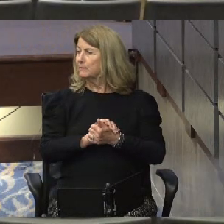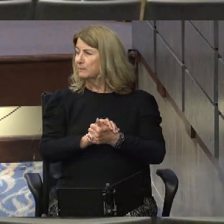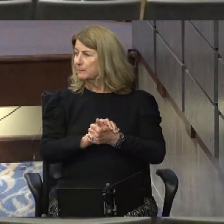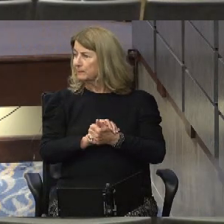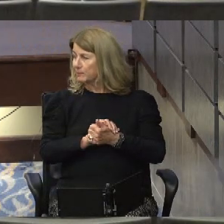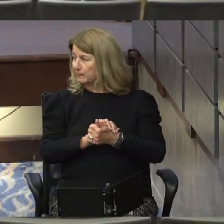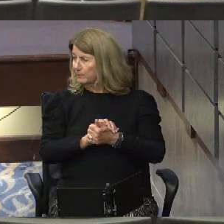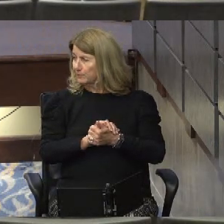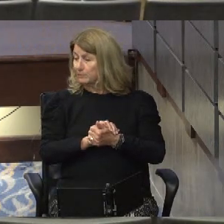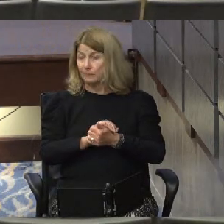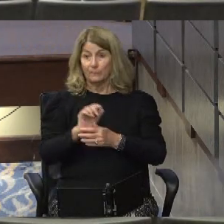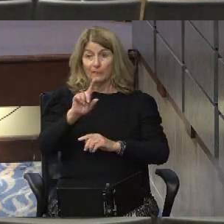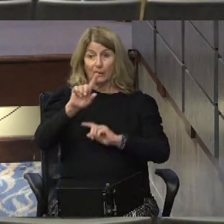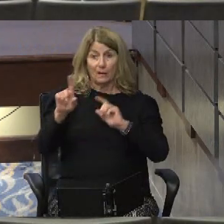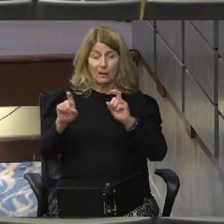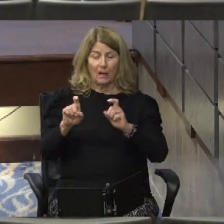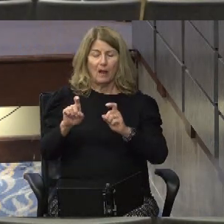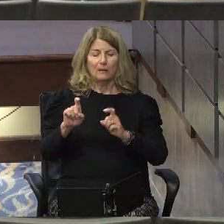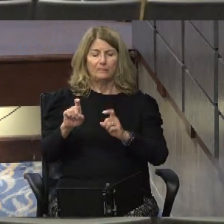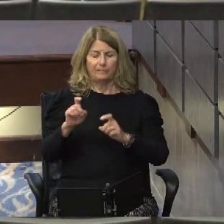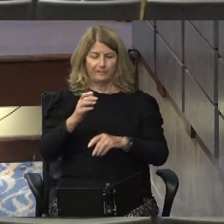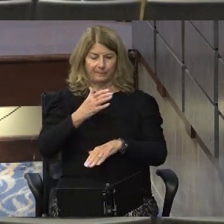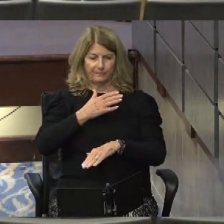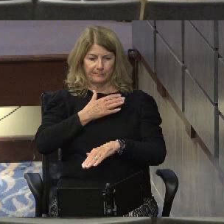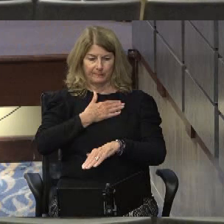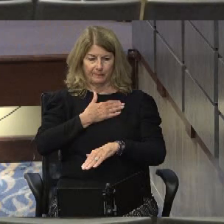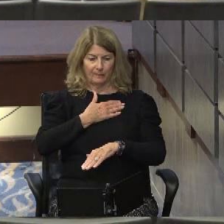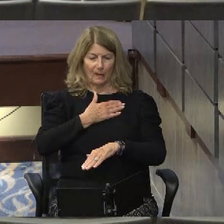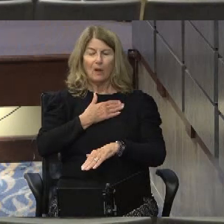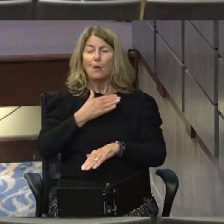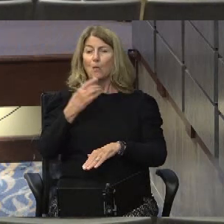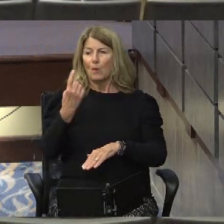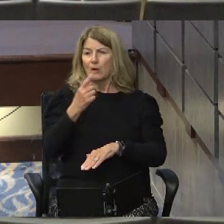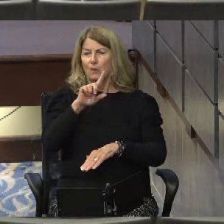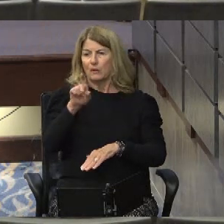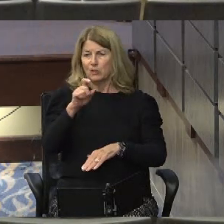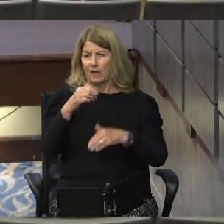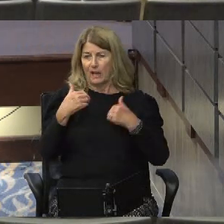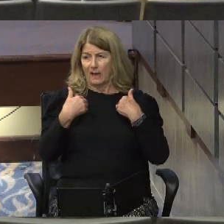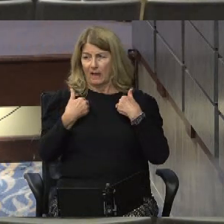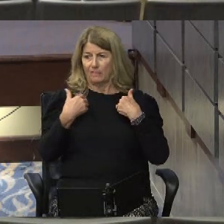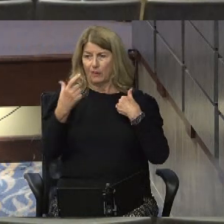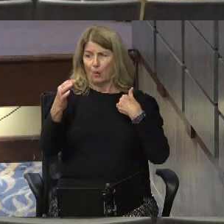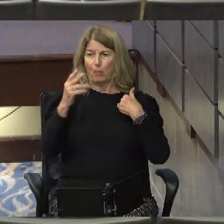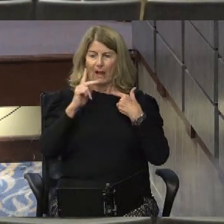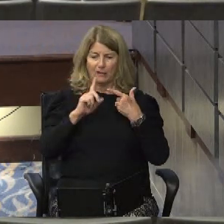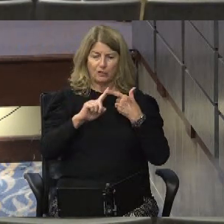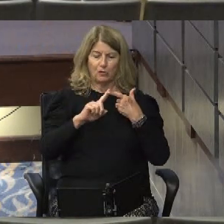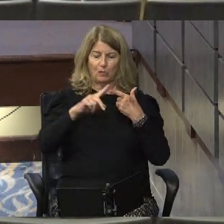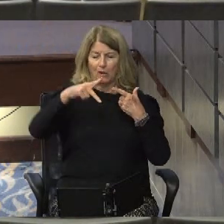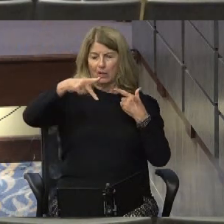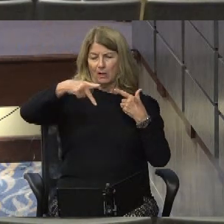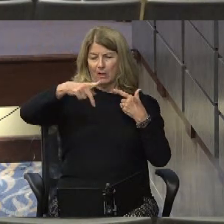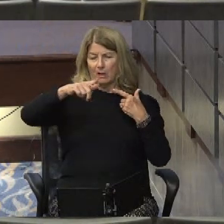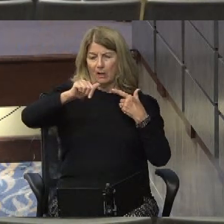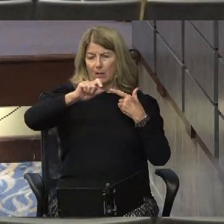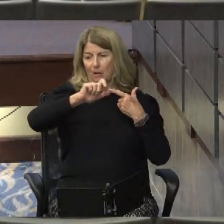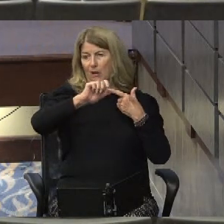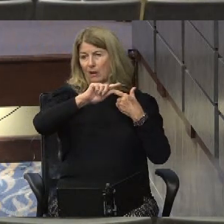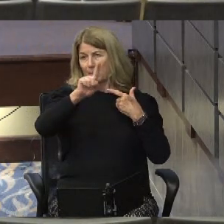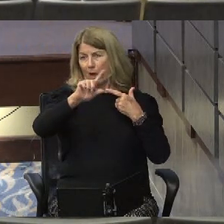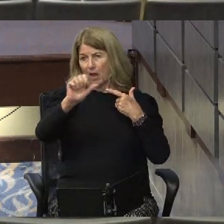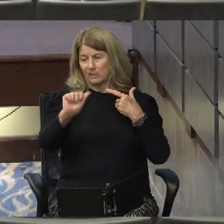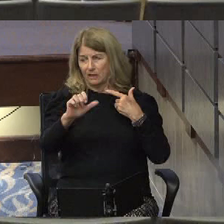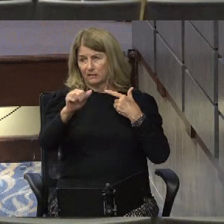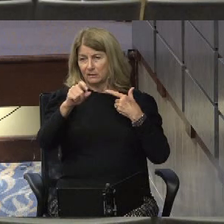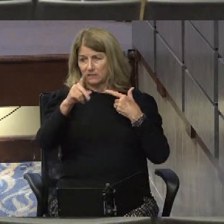Other questions, comments? My, one question I have is there a way to go back to that plaza side? I